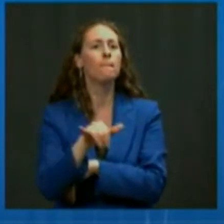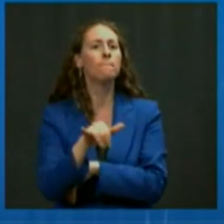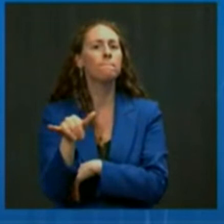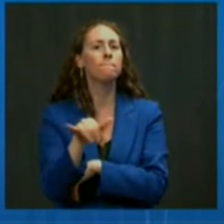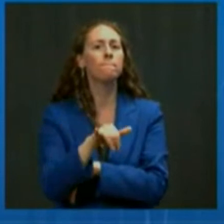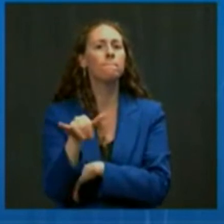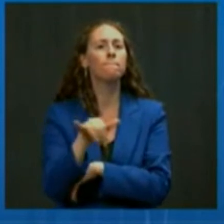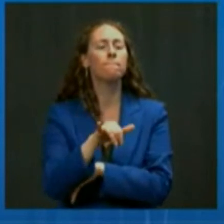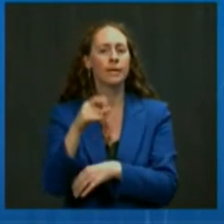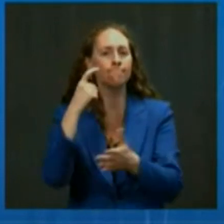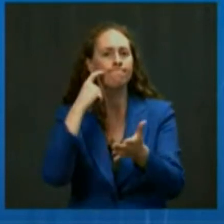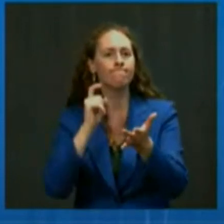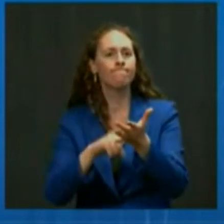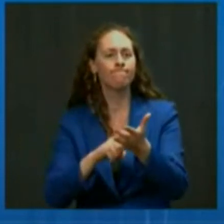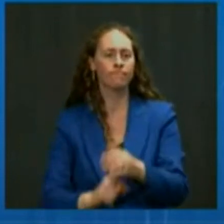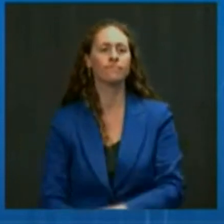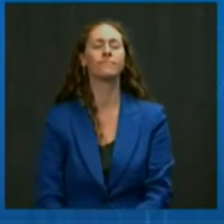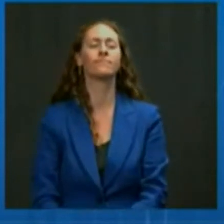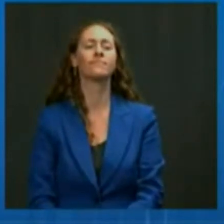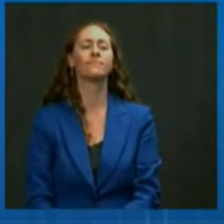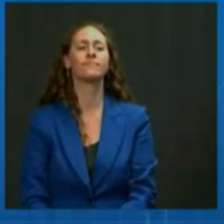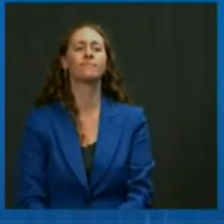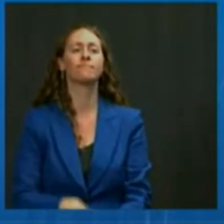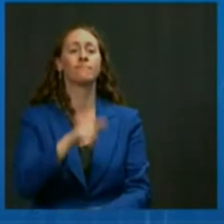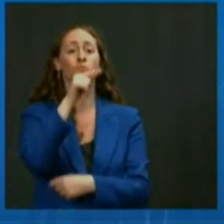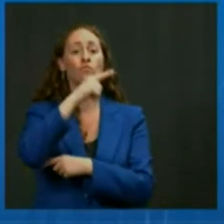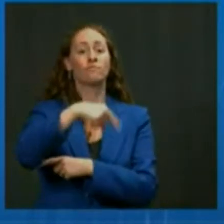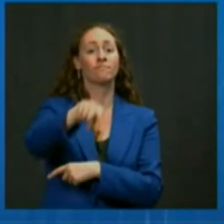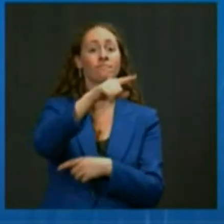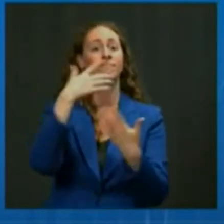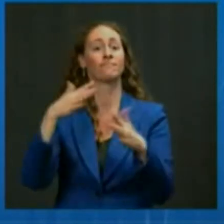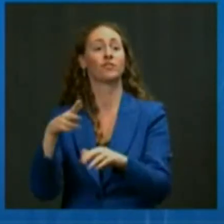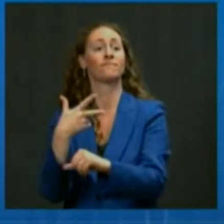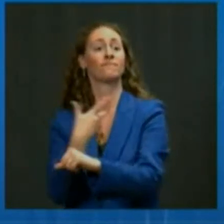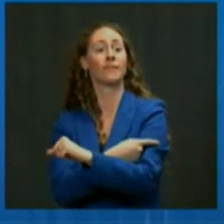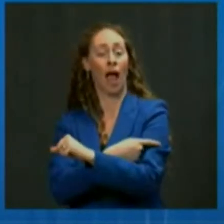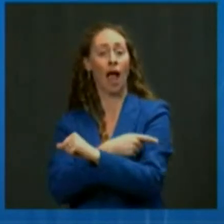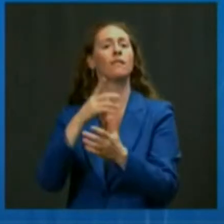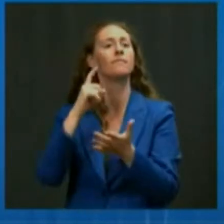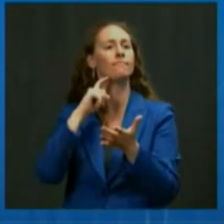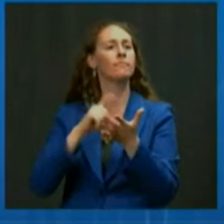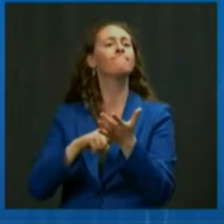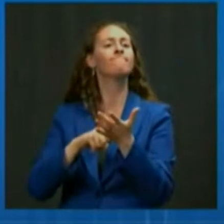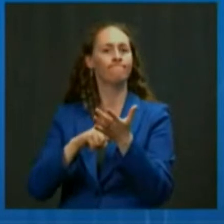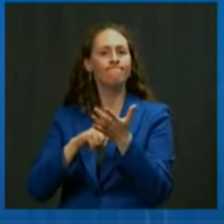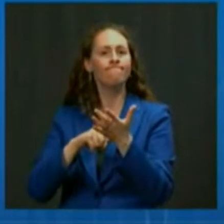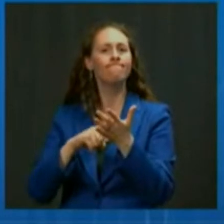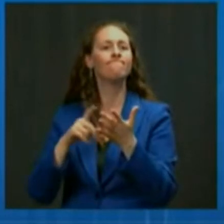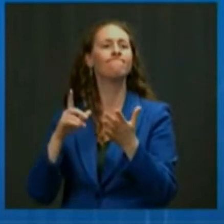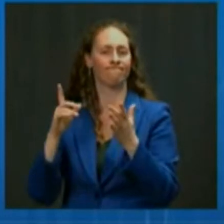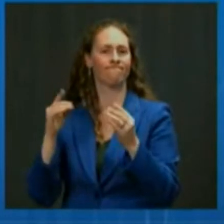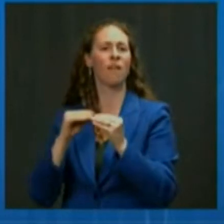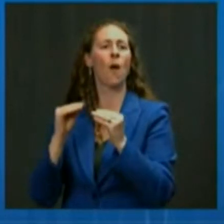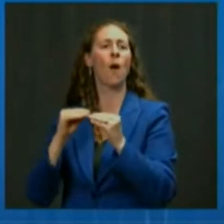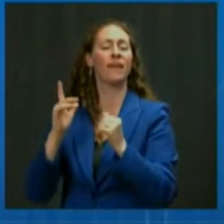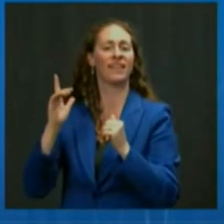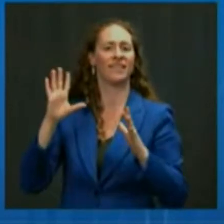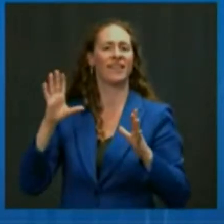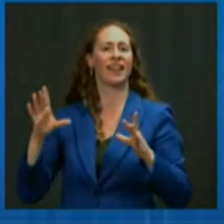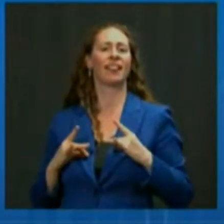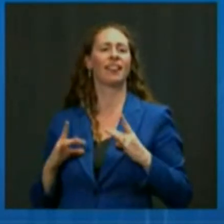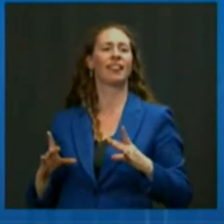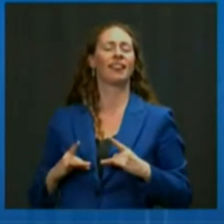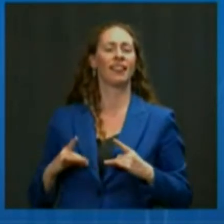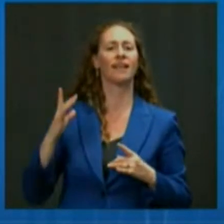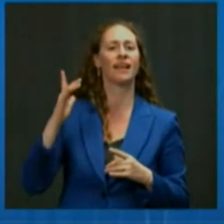over time. In this case, from 76% to 42% for those who received the Pfizer vaccine, and from